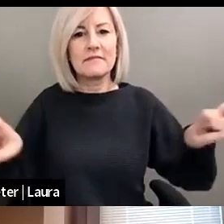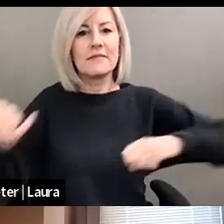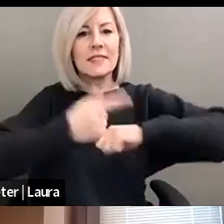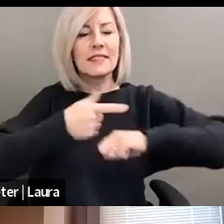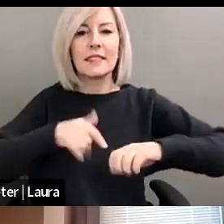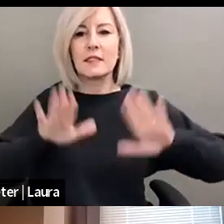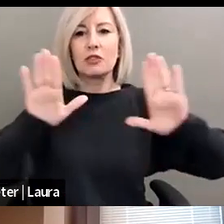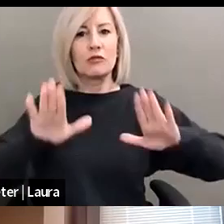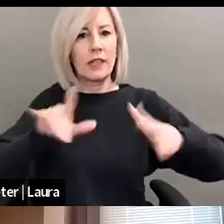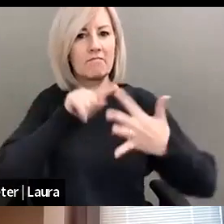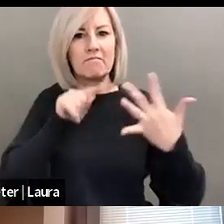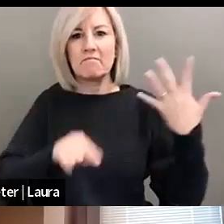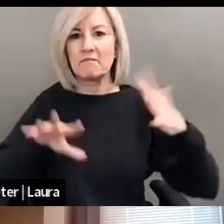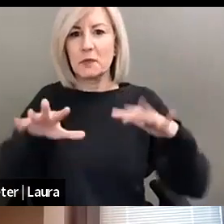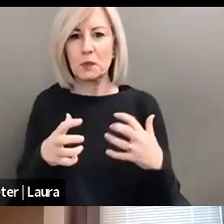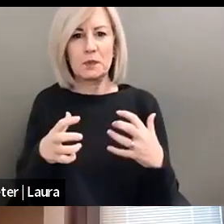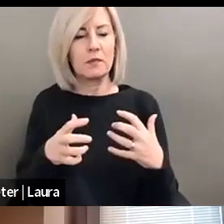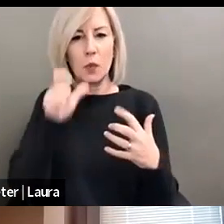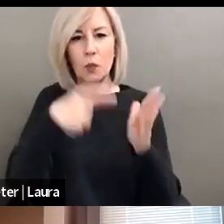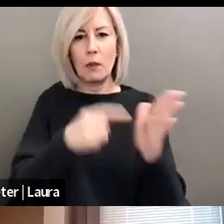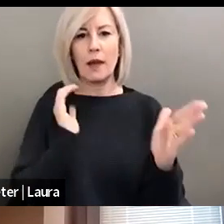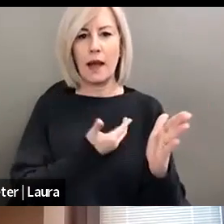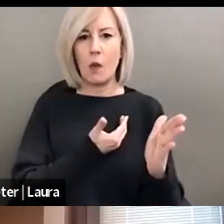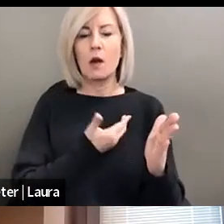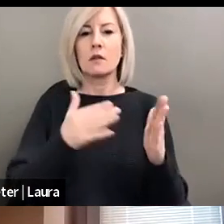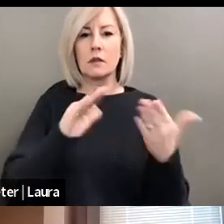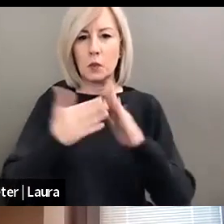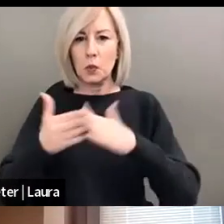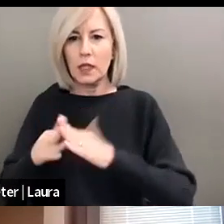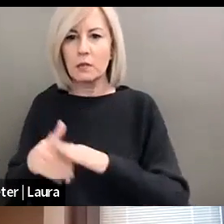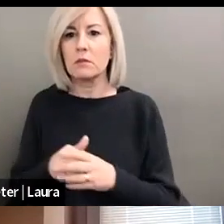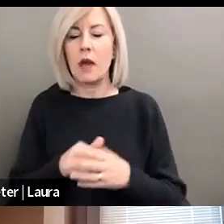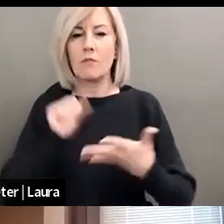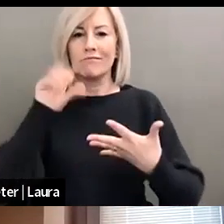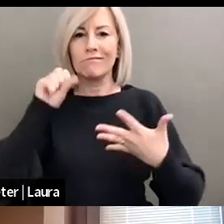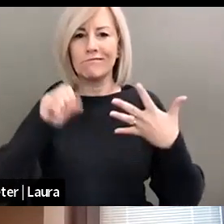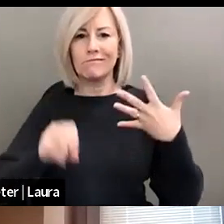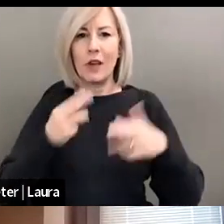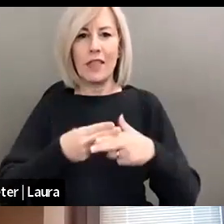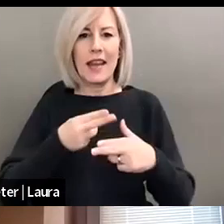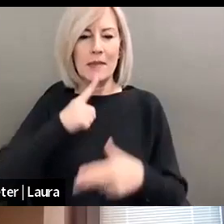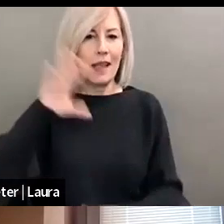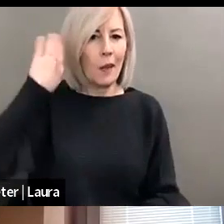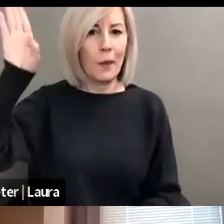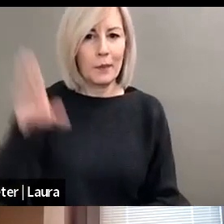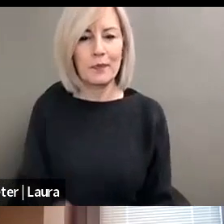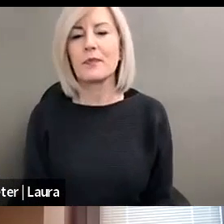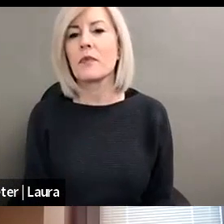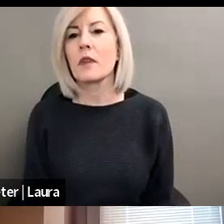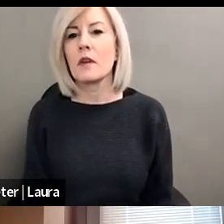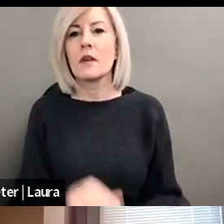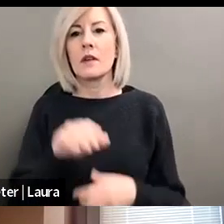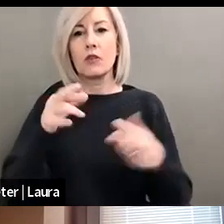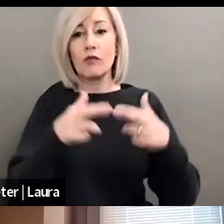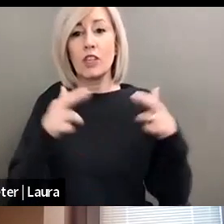of individuals who represent our community, and I'm going to go through their names and they can say hello.